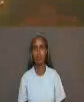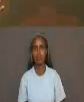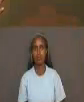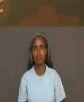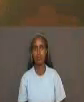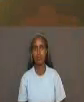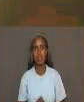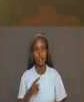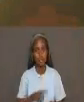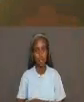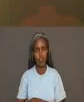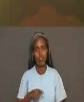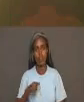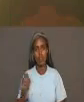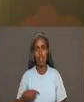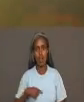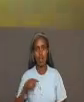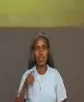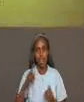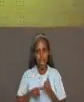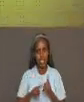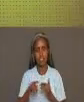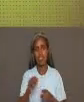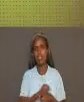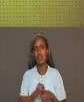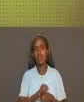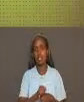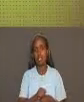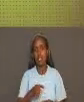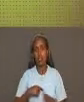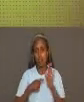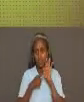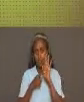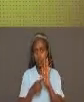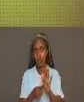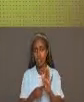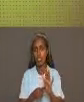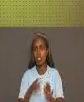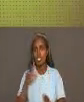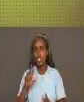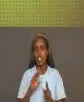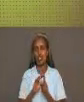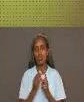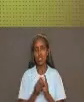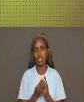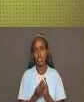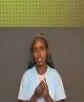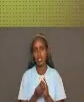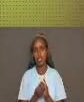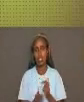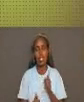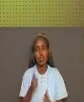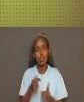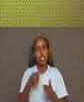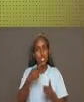It is time for our last activity. I will show you three situations in which